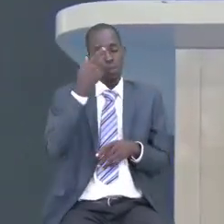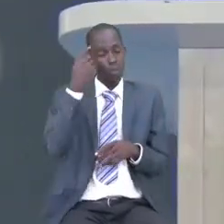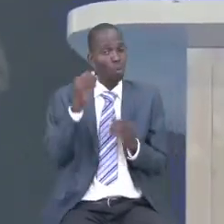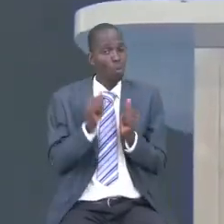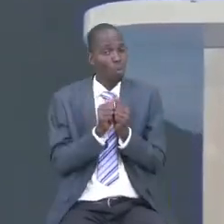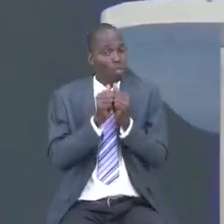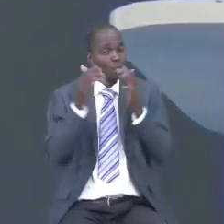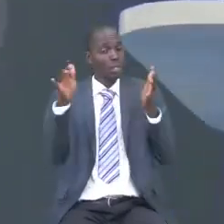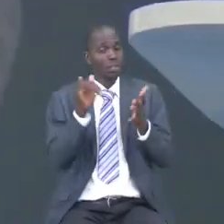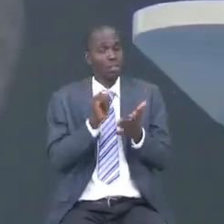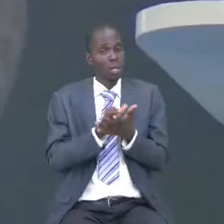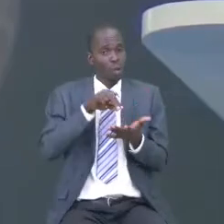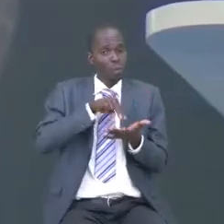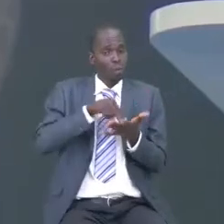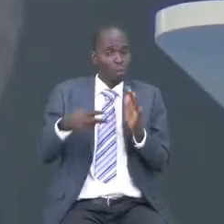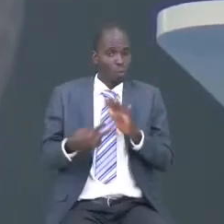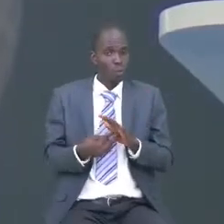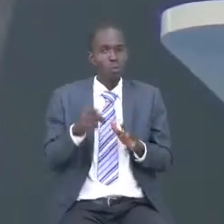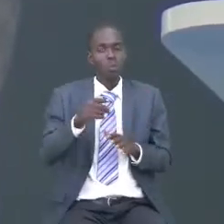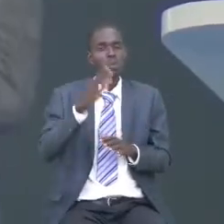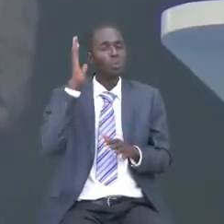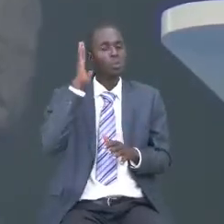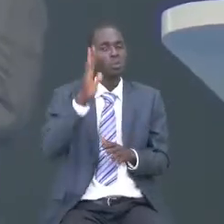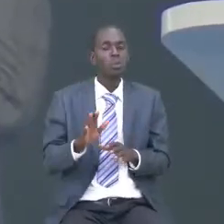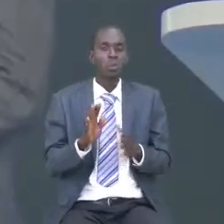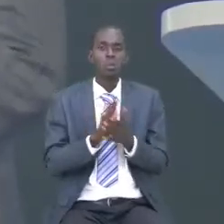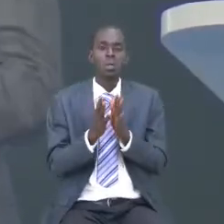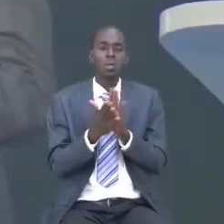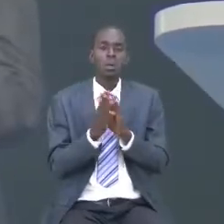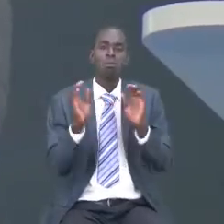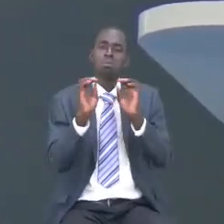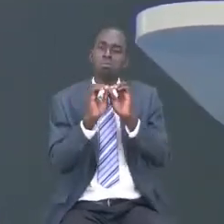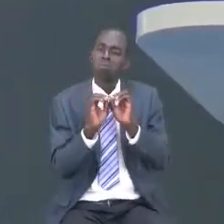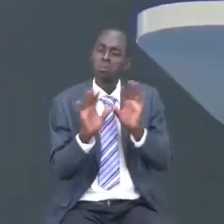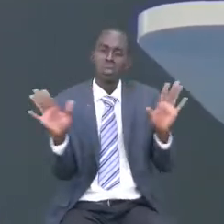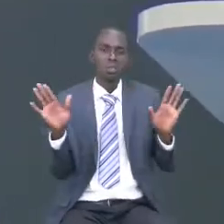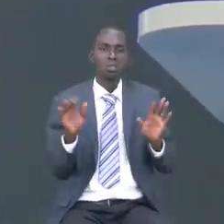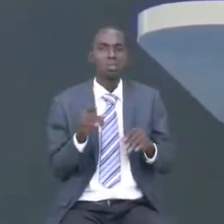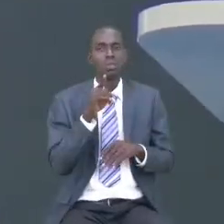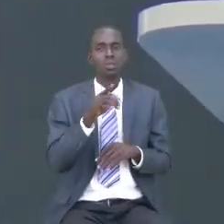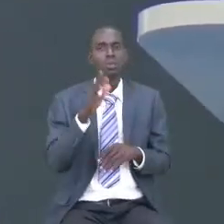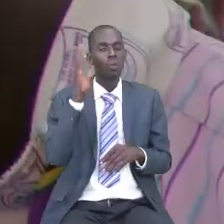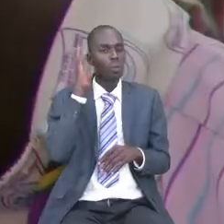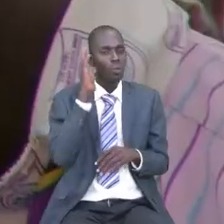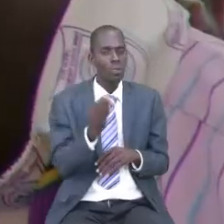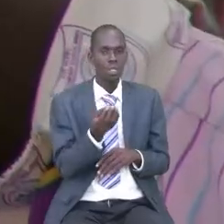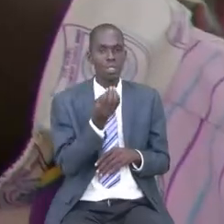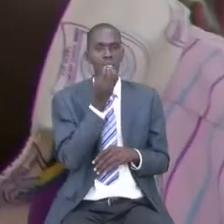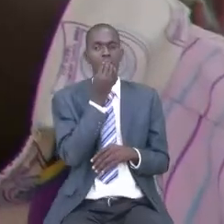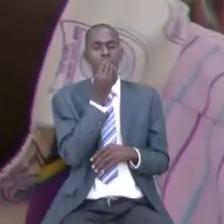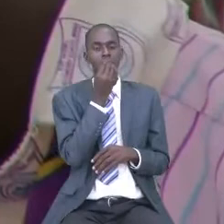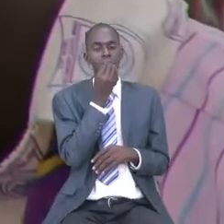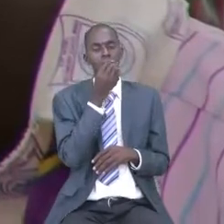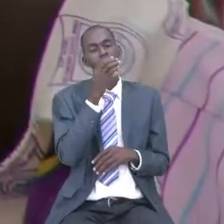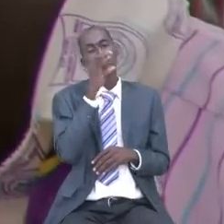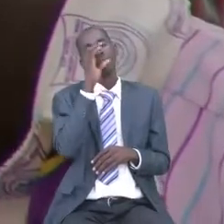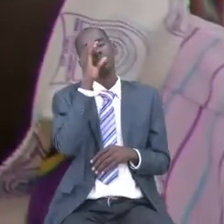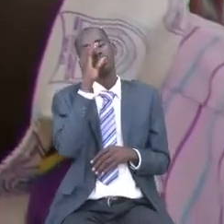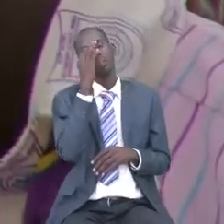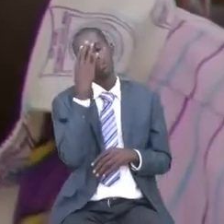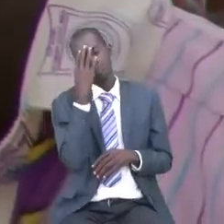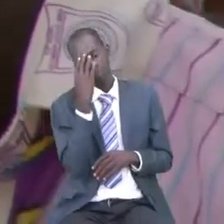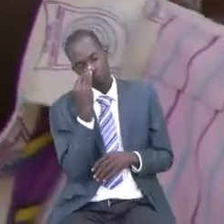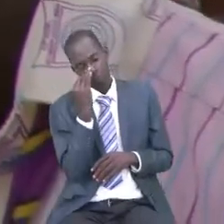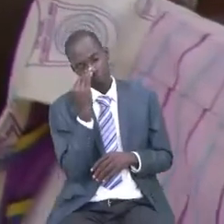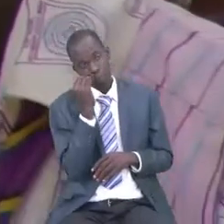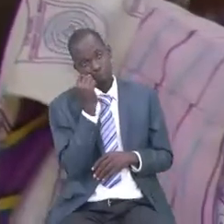purpose, you will amount to next to nothing. You will eat and drink, sleep and wake